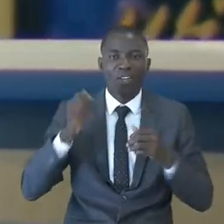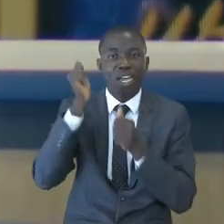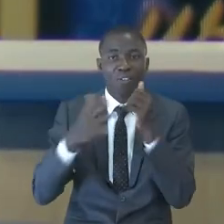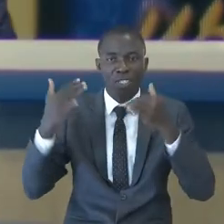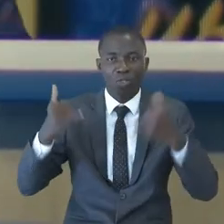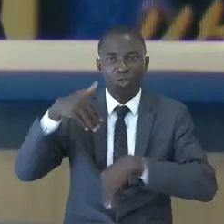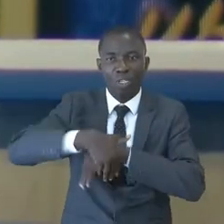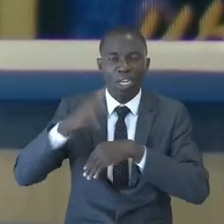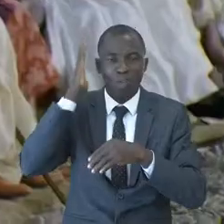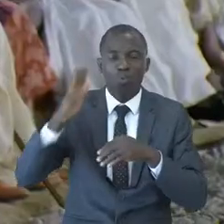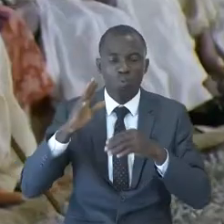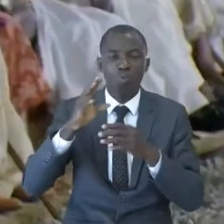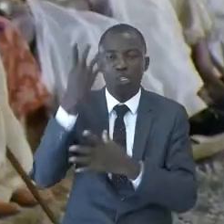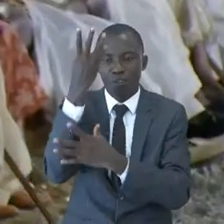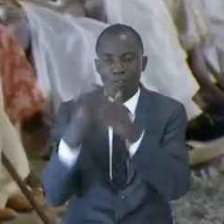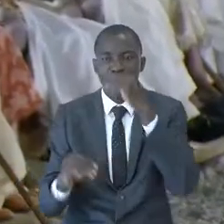will vanish away.